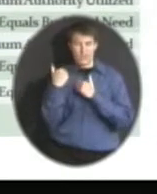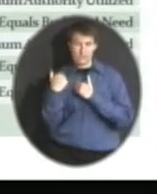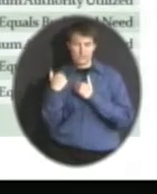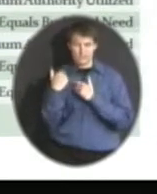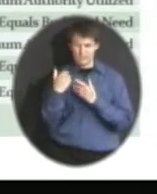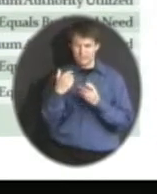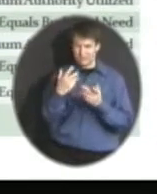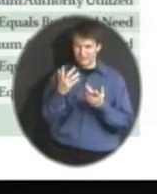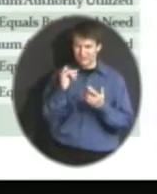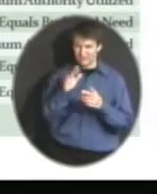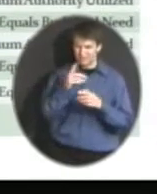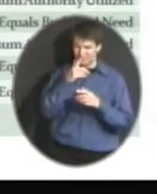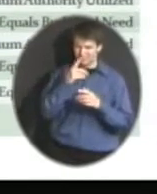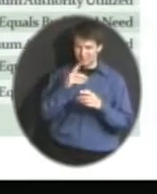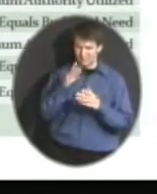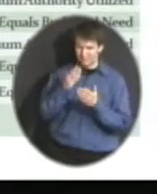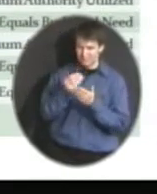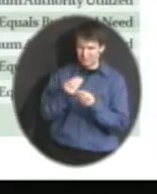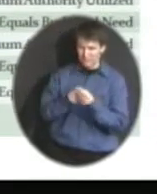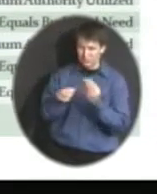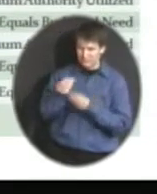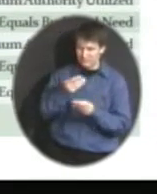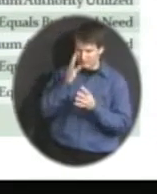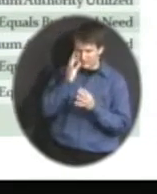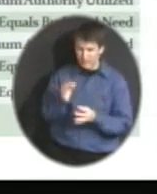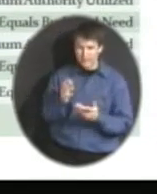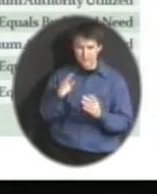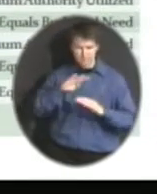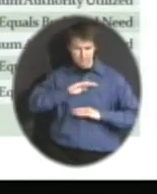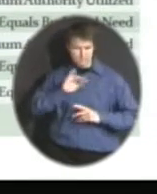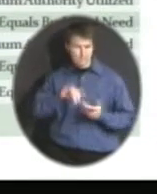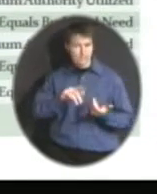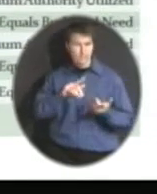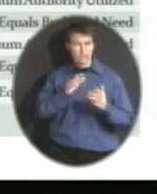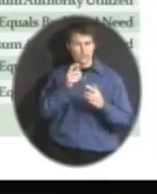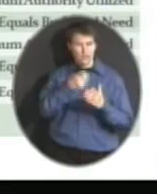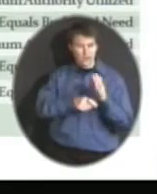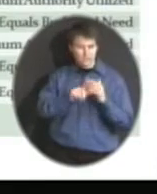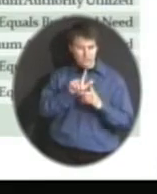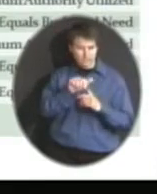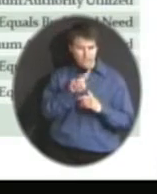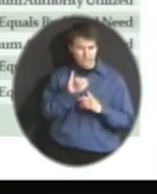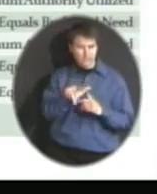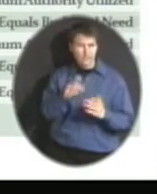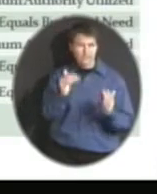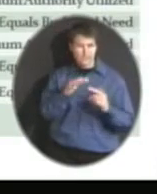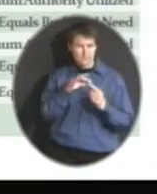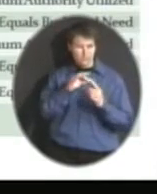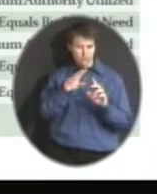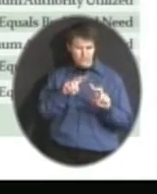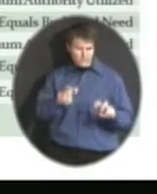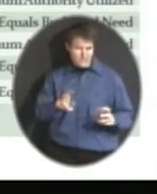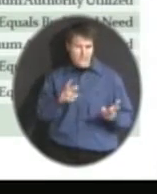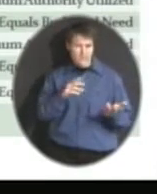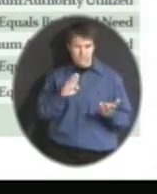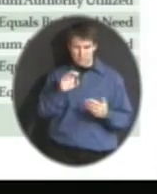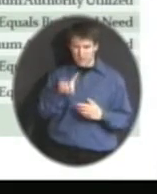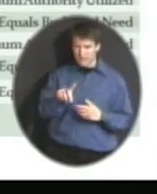budget, and we've met that need. Cost of living's at its maximum, special assessment, and bond and interest are at their budgeted